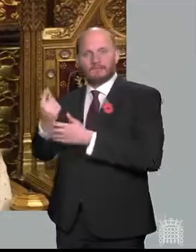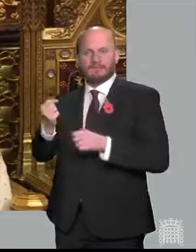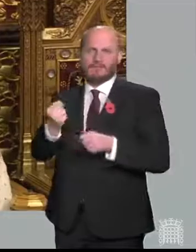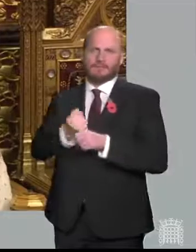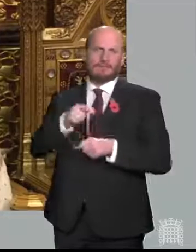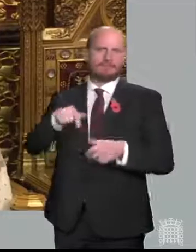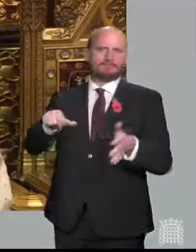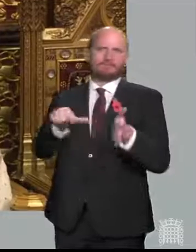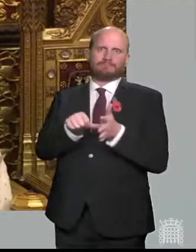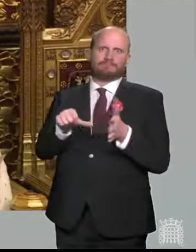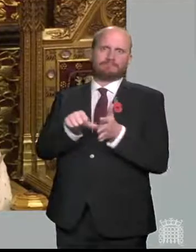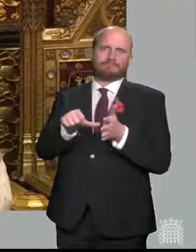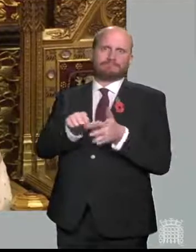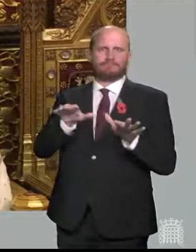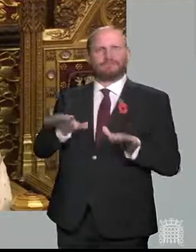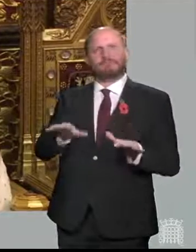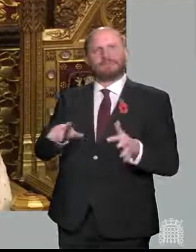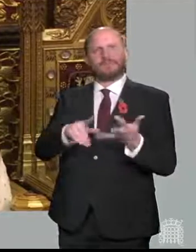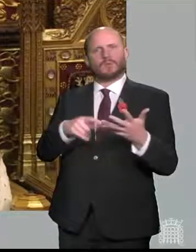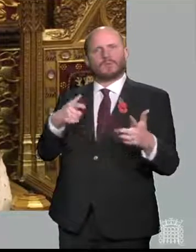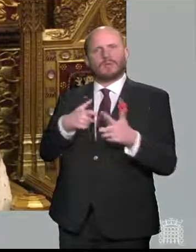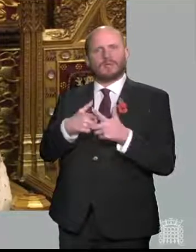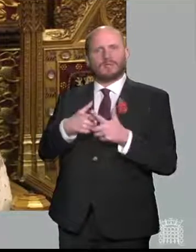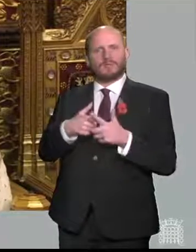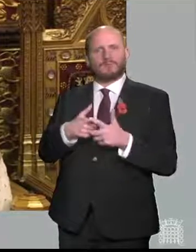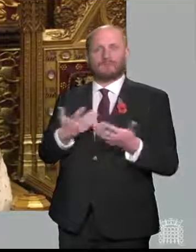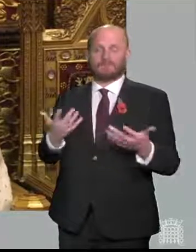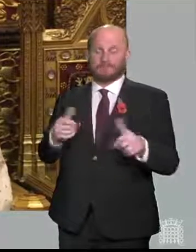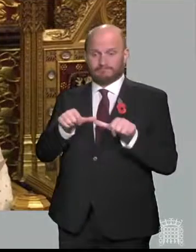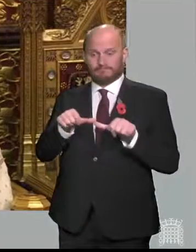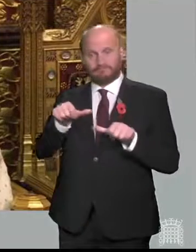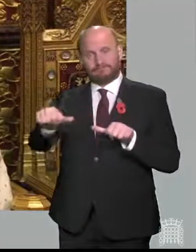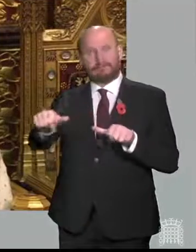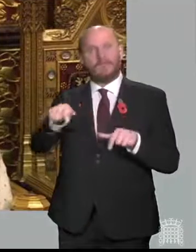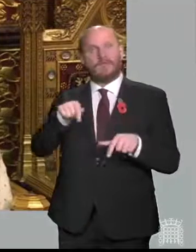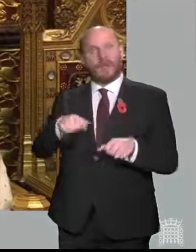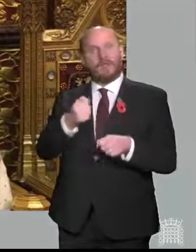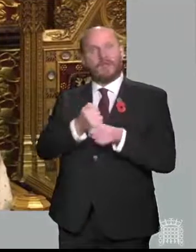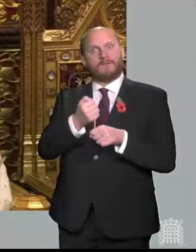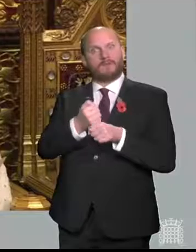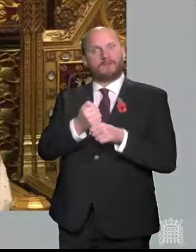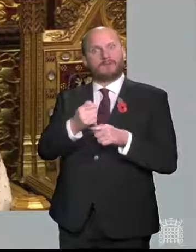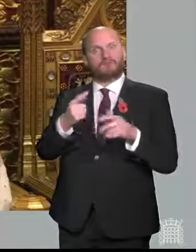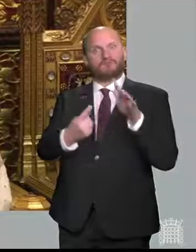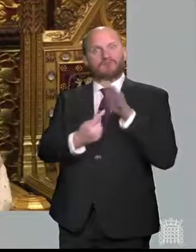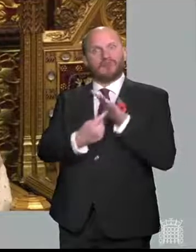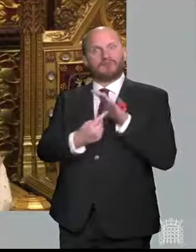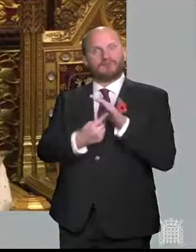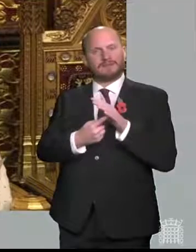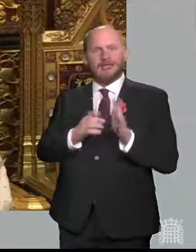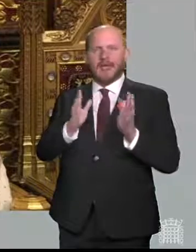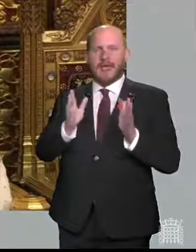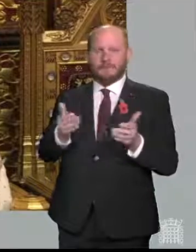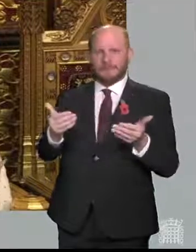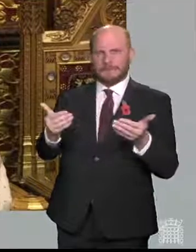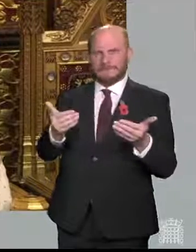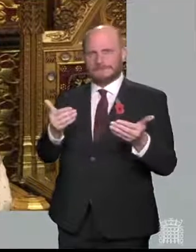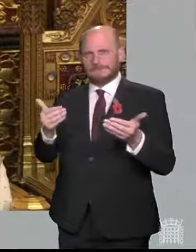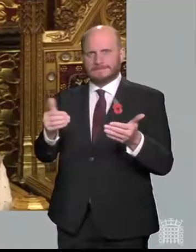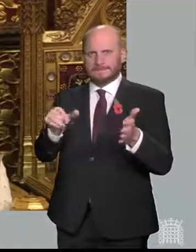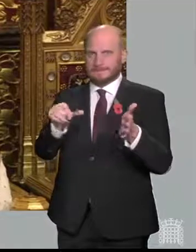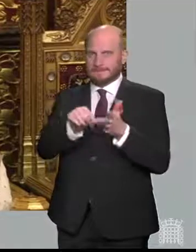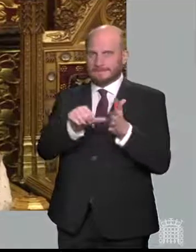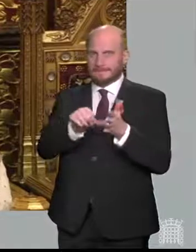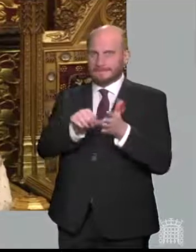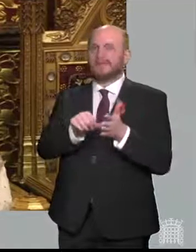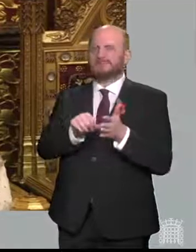Kingdom. That is why my government's priority is to make the difficult but necessary long-term